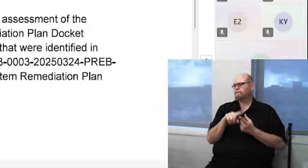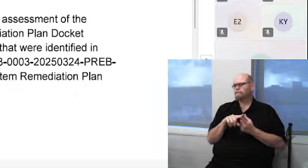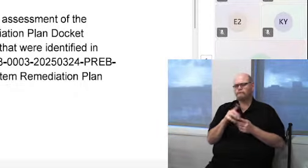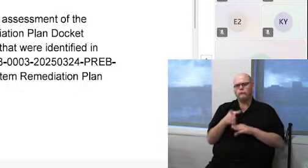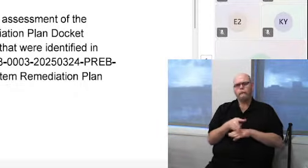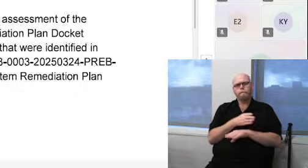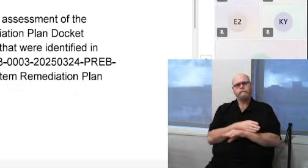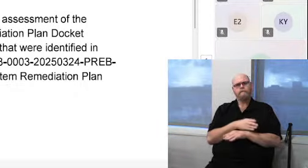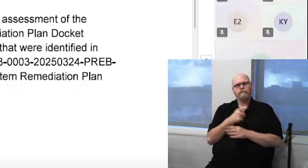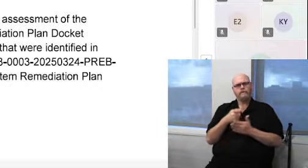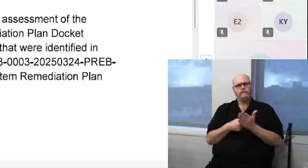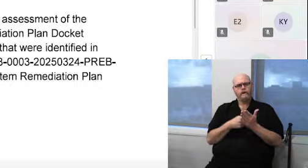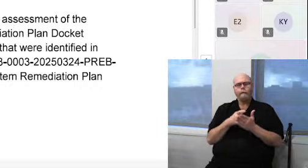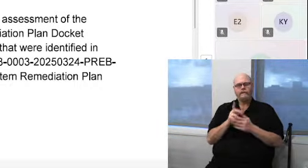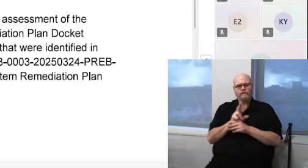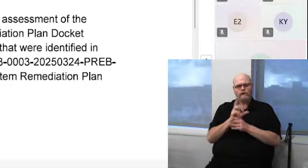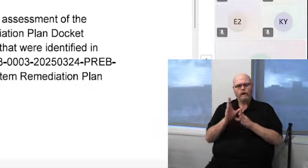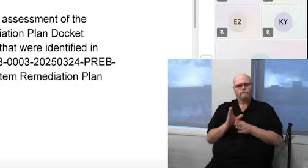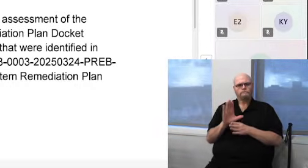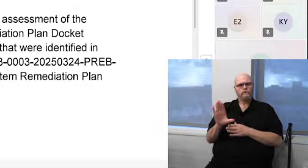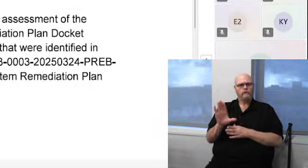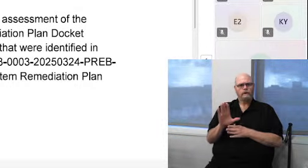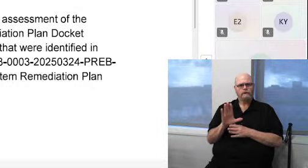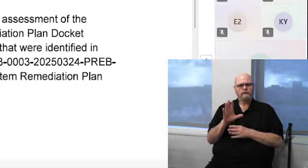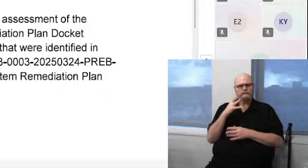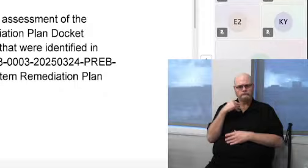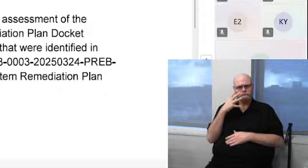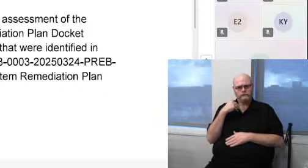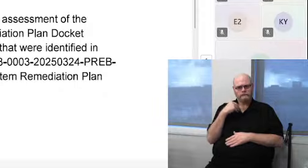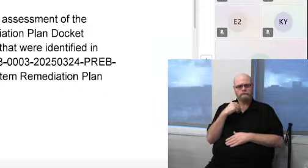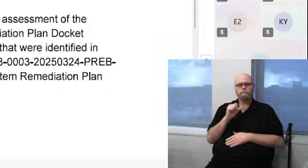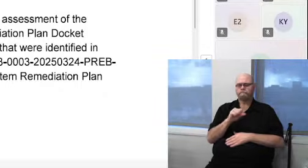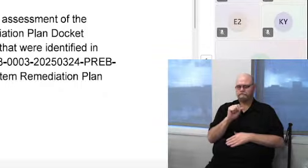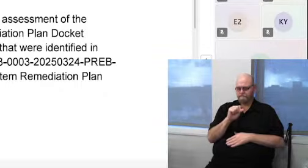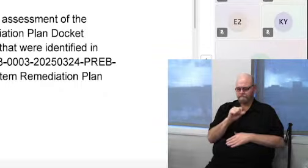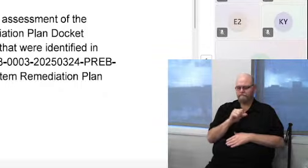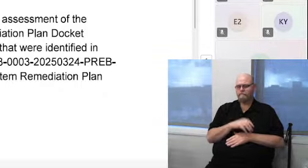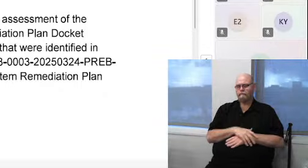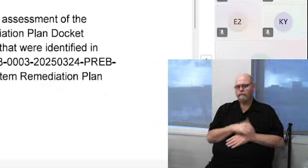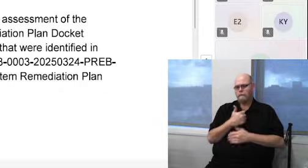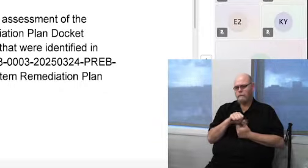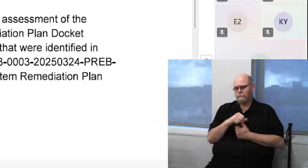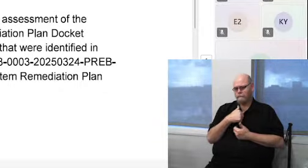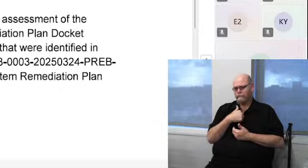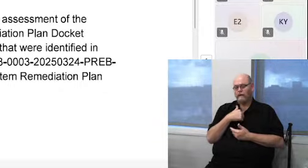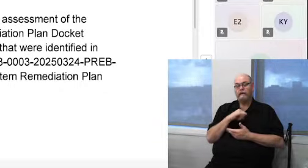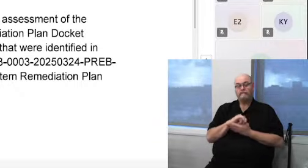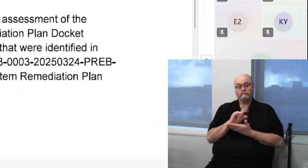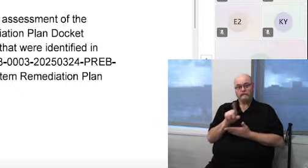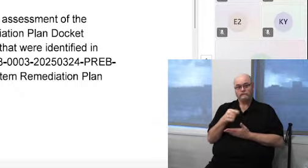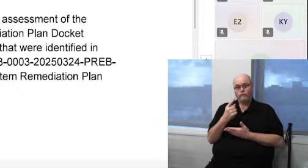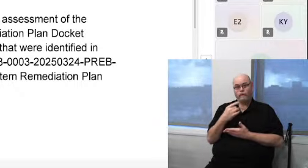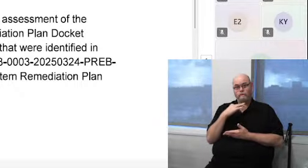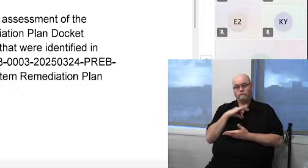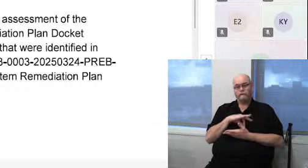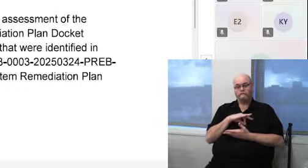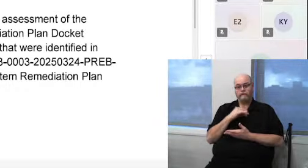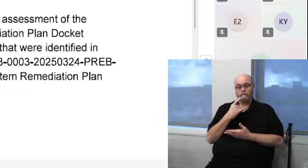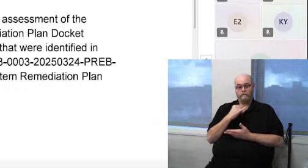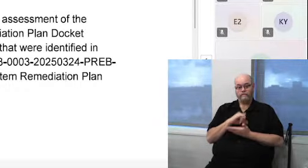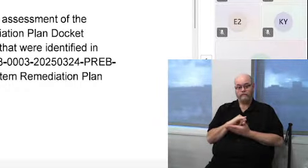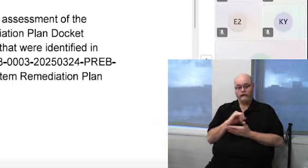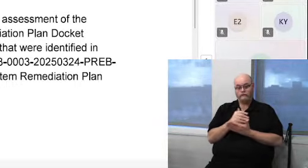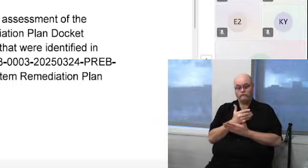to improving the customer's experience? That was asked, yes. Yeah. I remember. Is that the